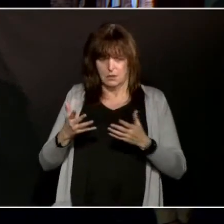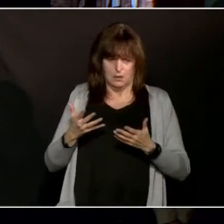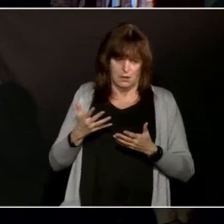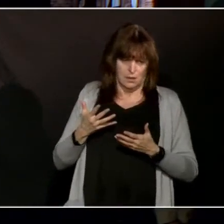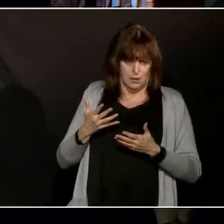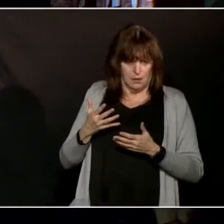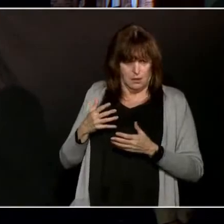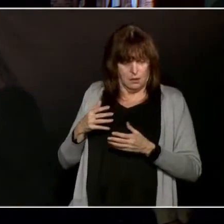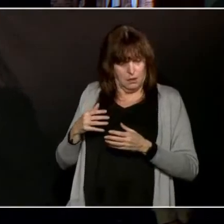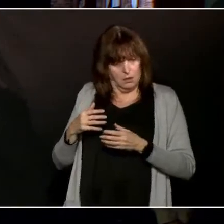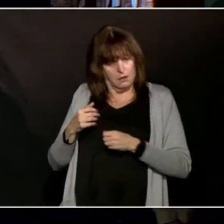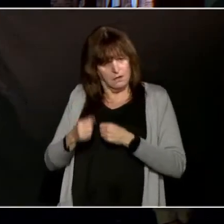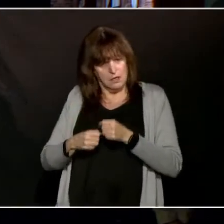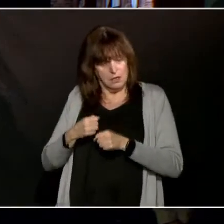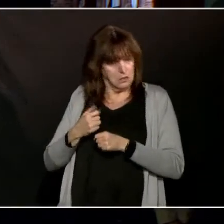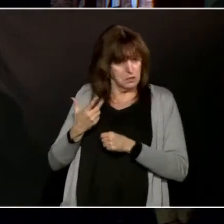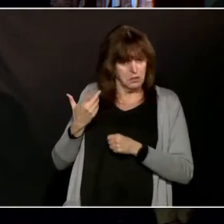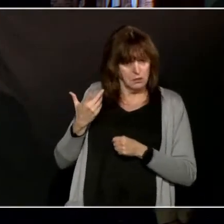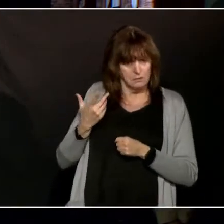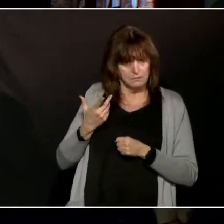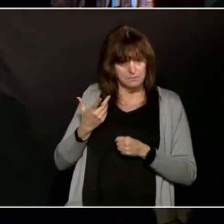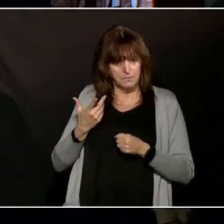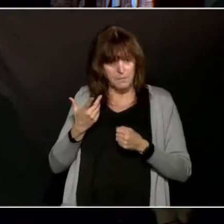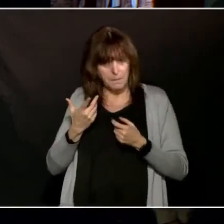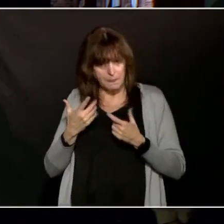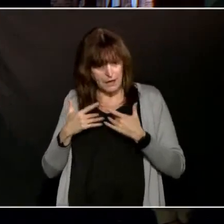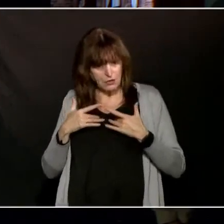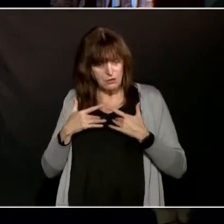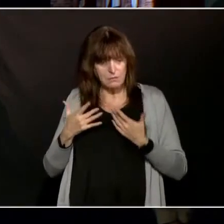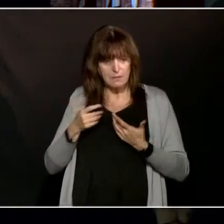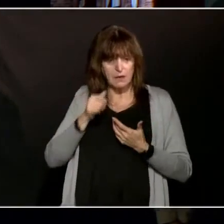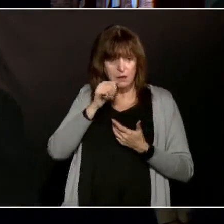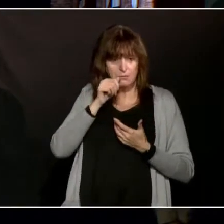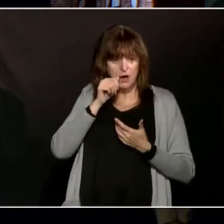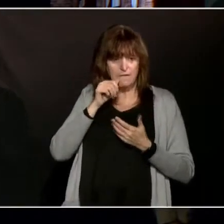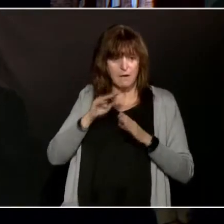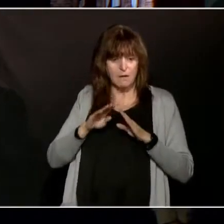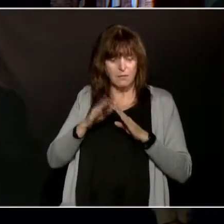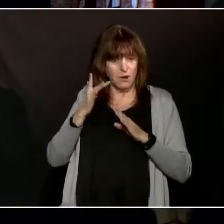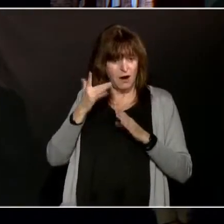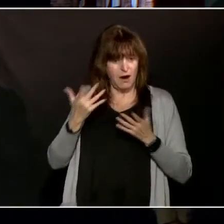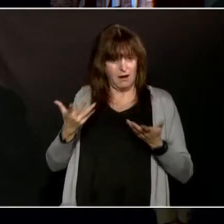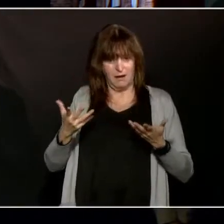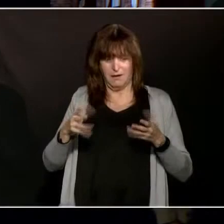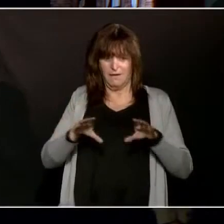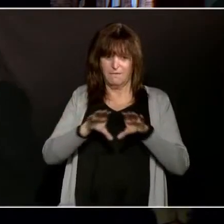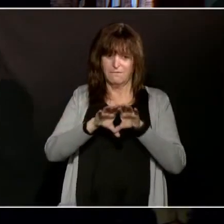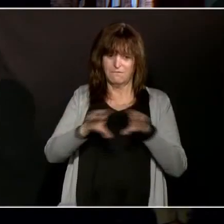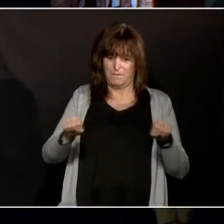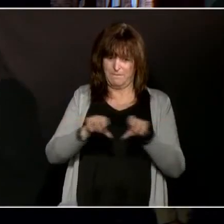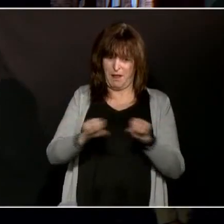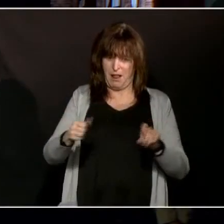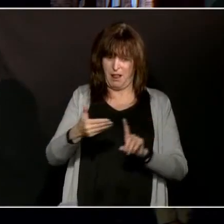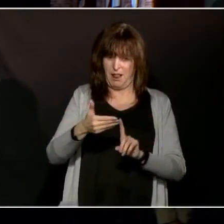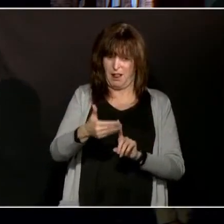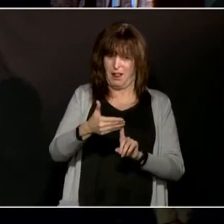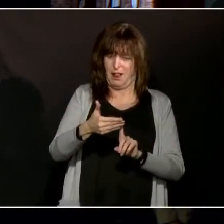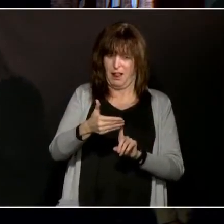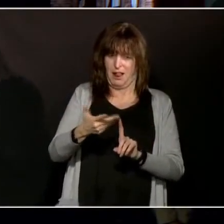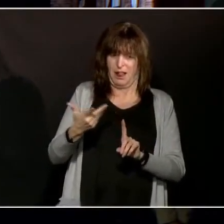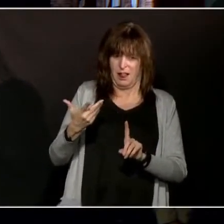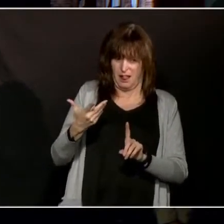private residents, Super Bowl parties in private residences will become spreader events this Sunday?